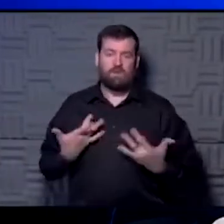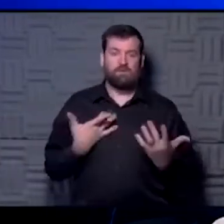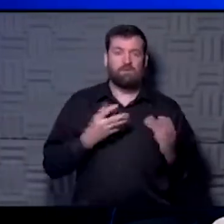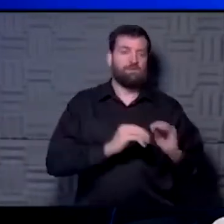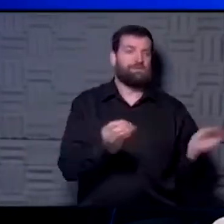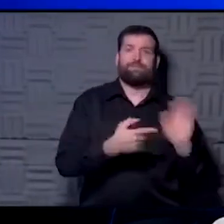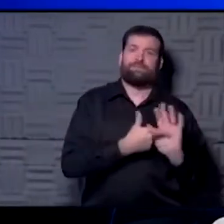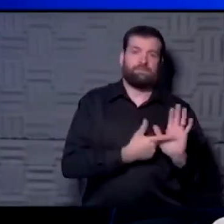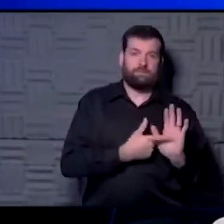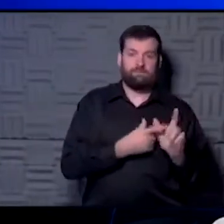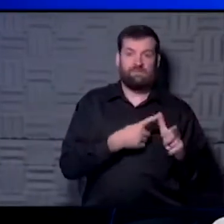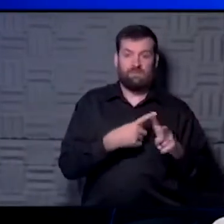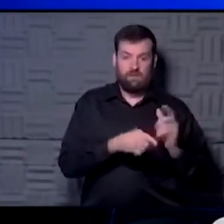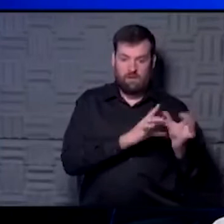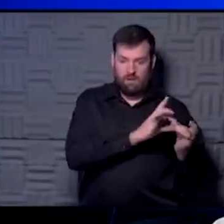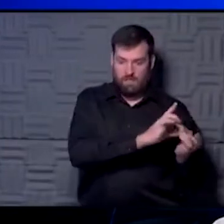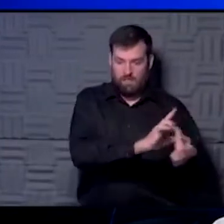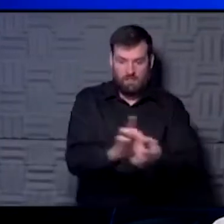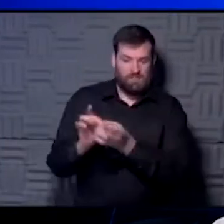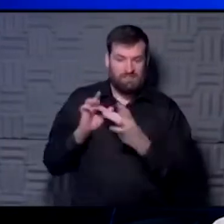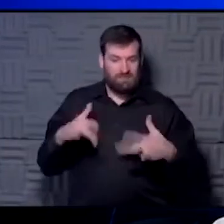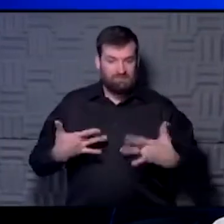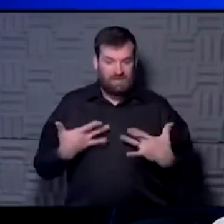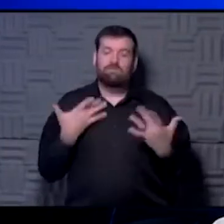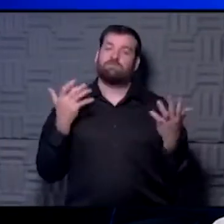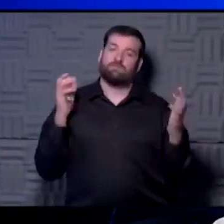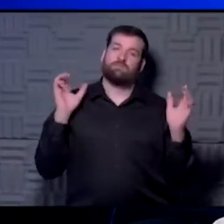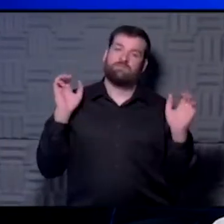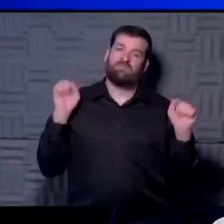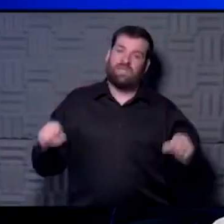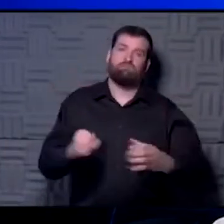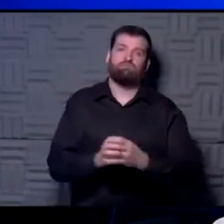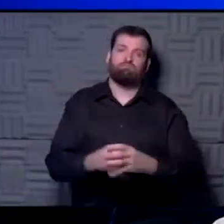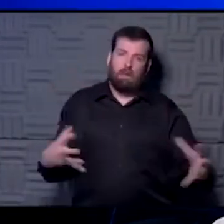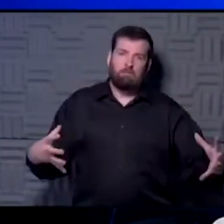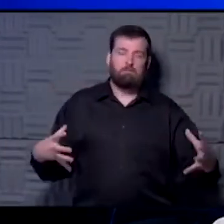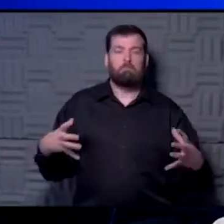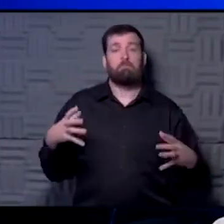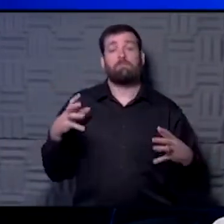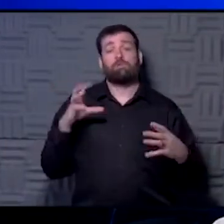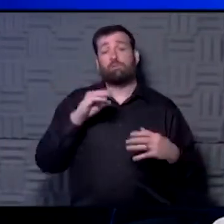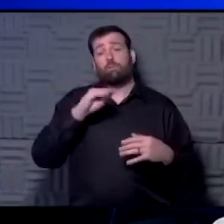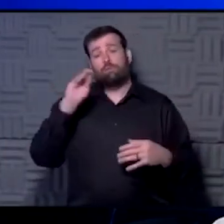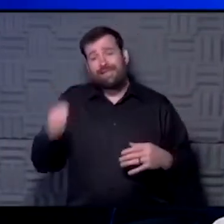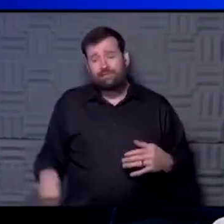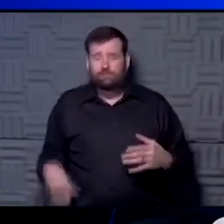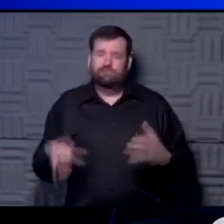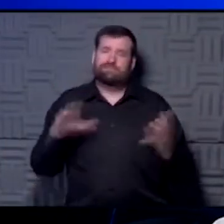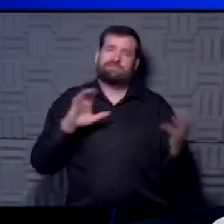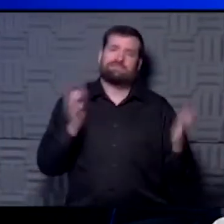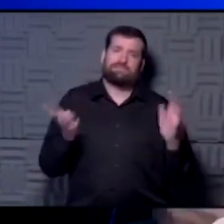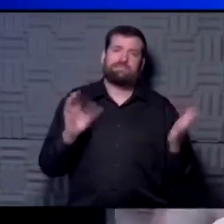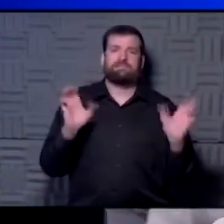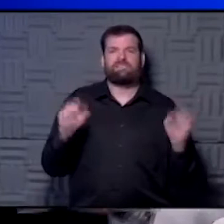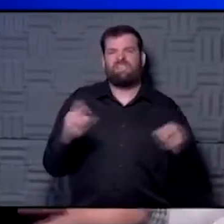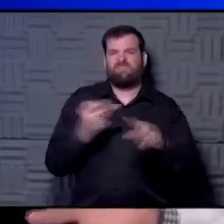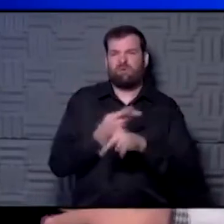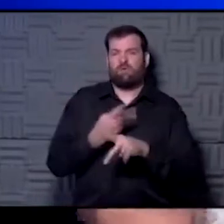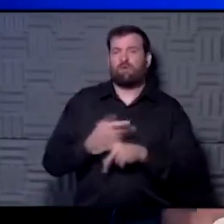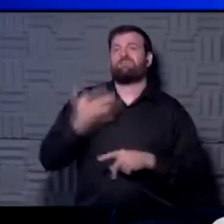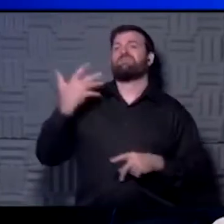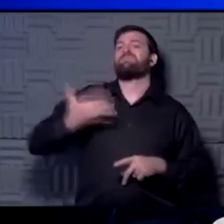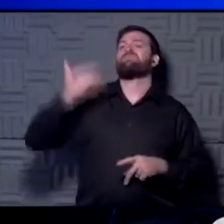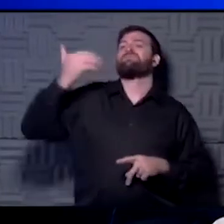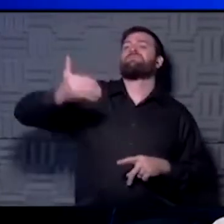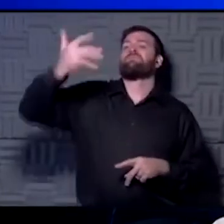those things closely together, that's where this really can take off. Now, relative percentage, I think that's going to be something we can figure out years down the